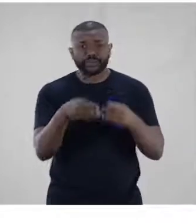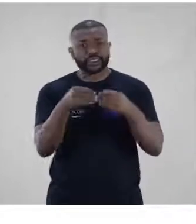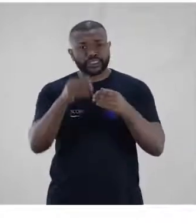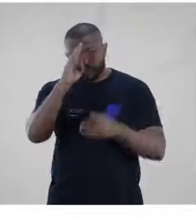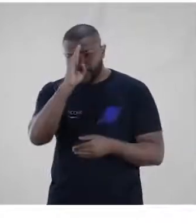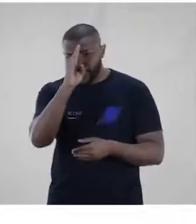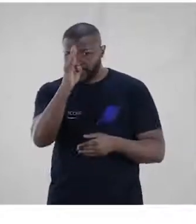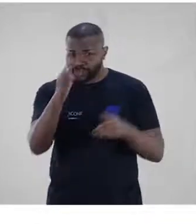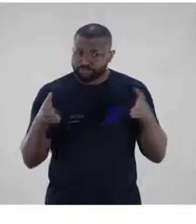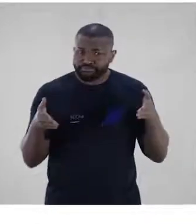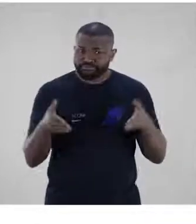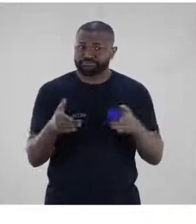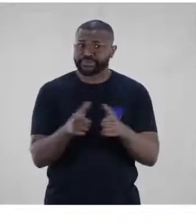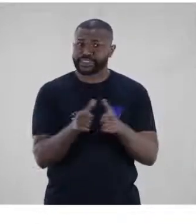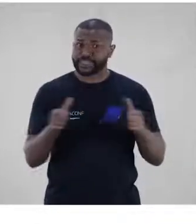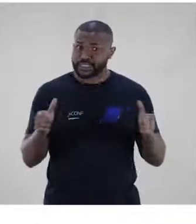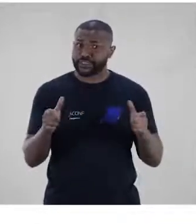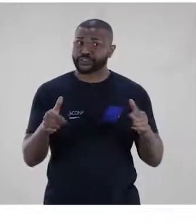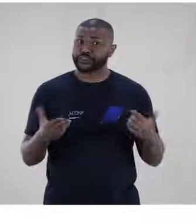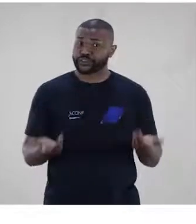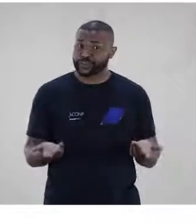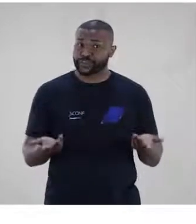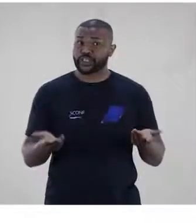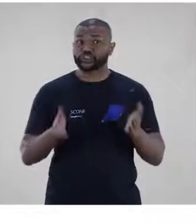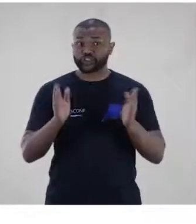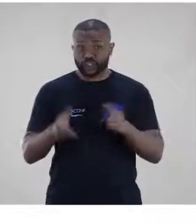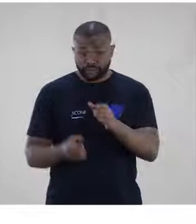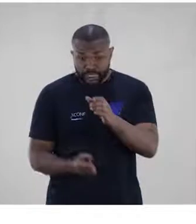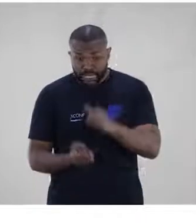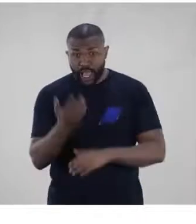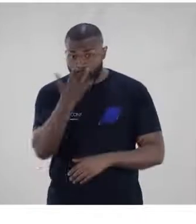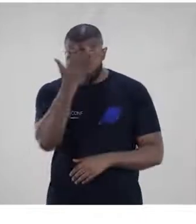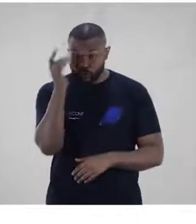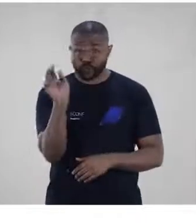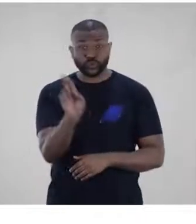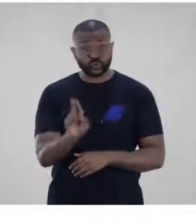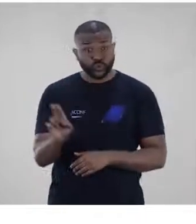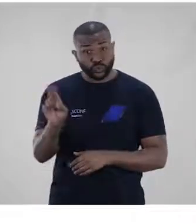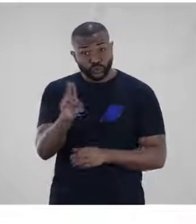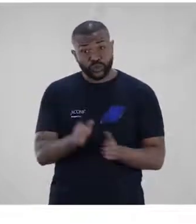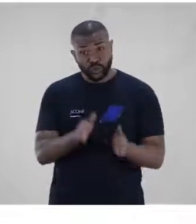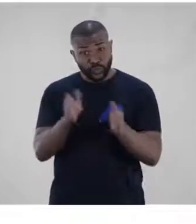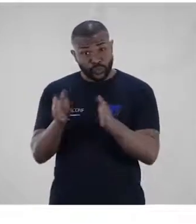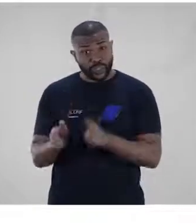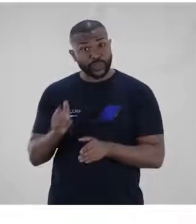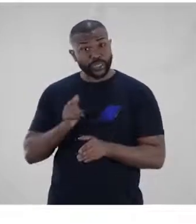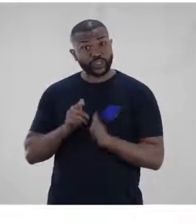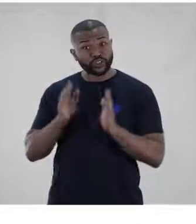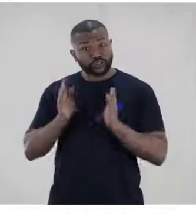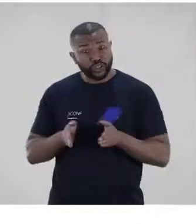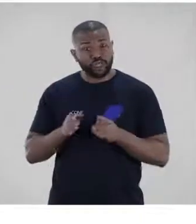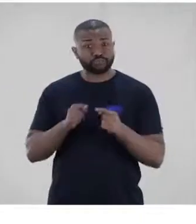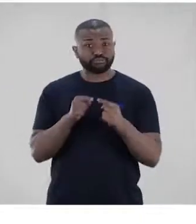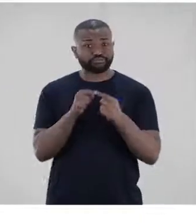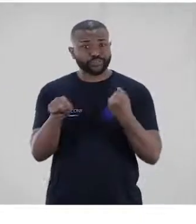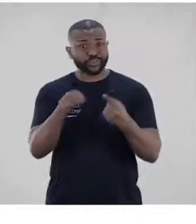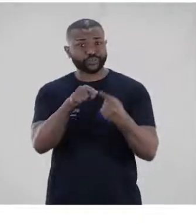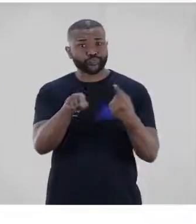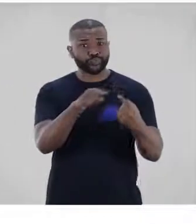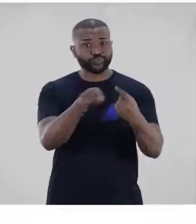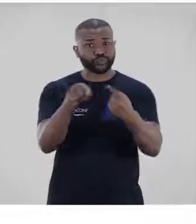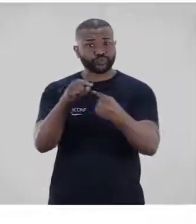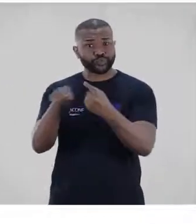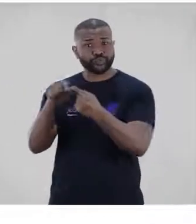big bang kind of implementation? Do you start from the source? Do you start from the consumer? Do you start in the middle? We've seen a lot of disconnected kind